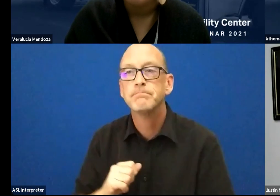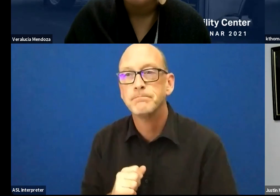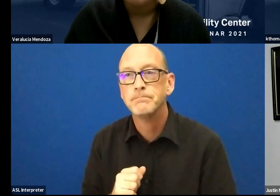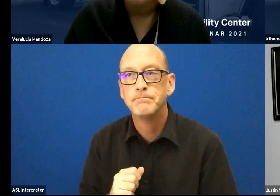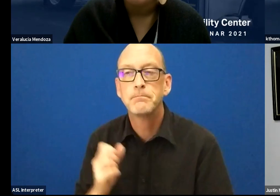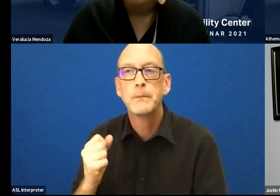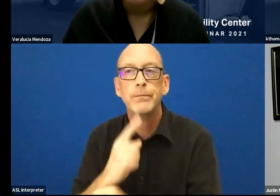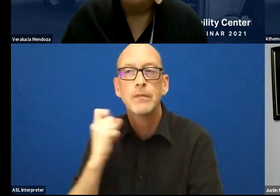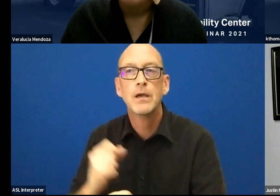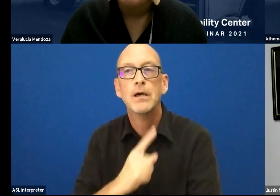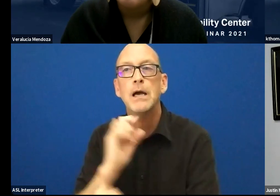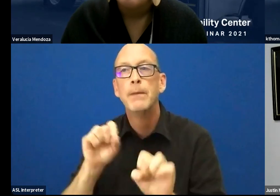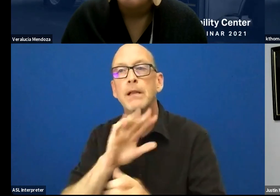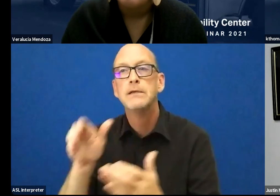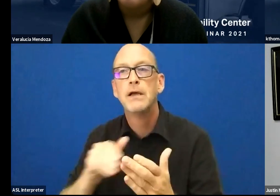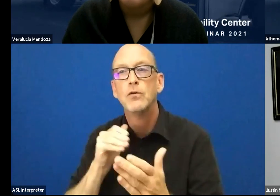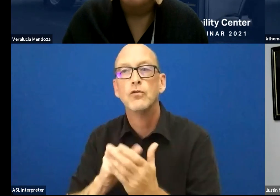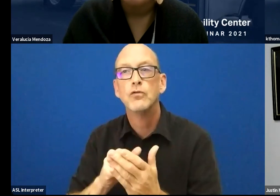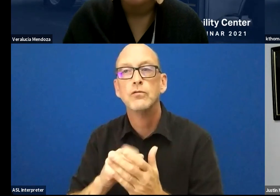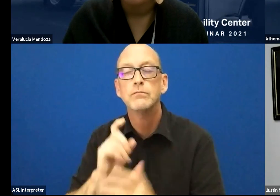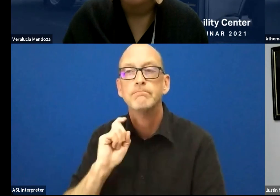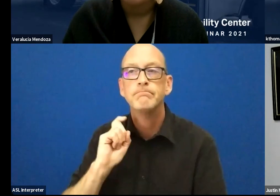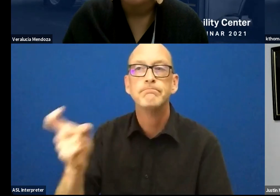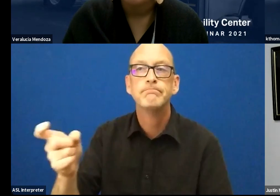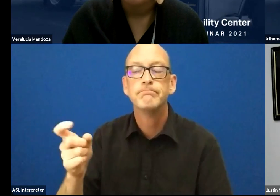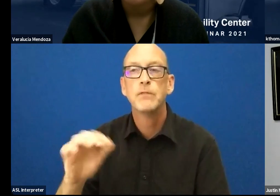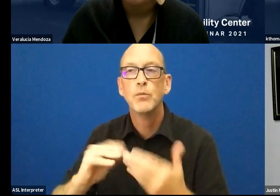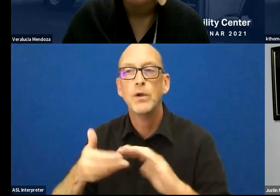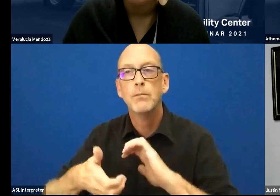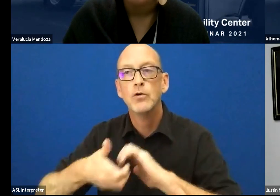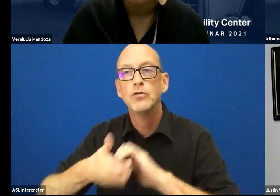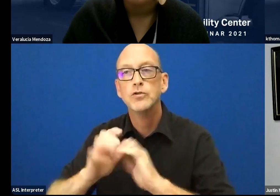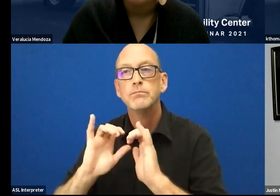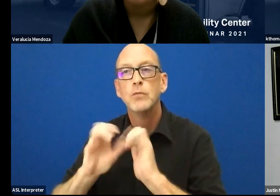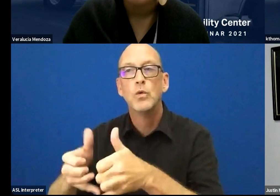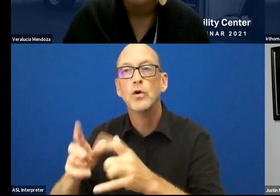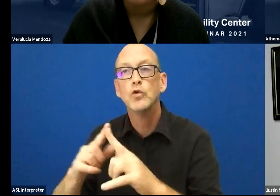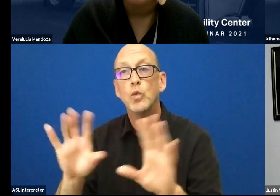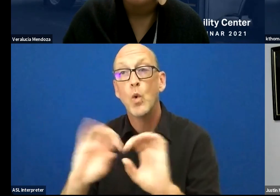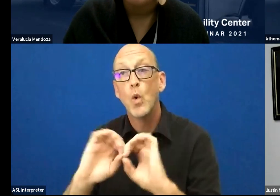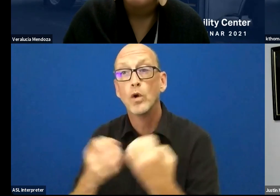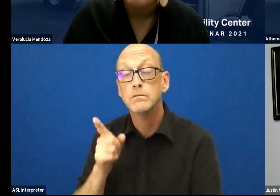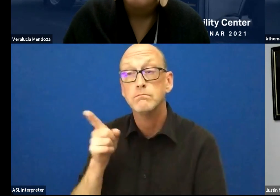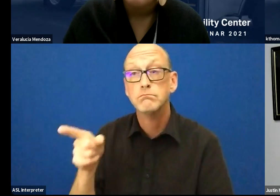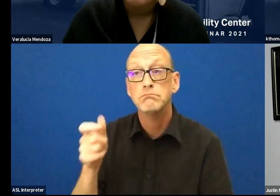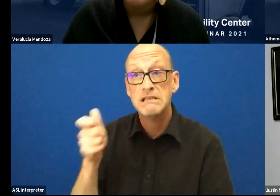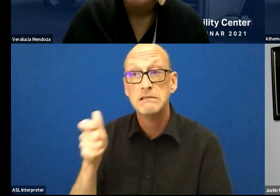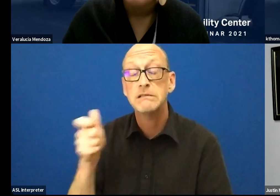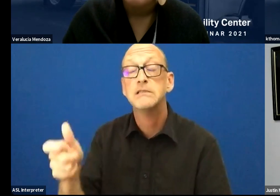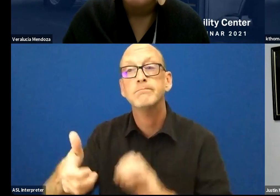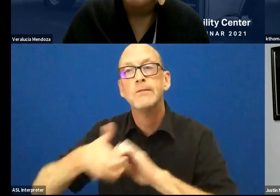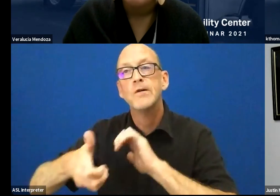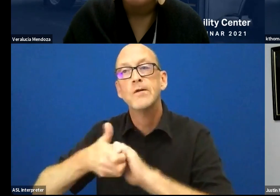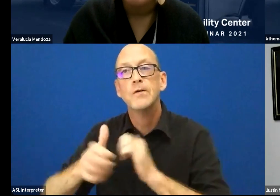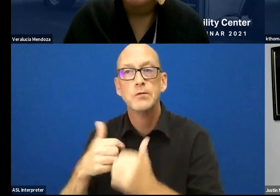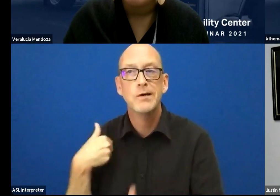Every year, the Ability Center gives our Community Partnership Award to an organization that partners with